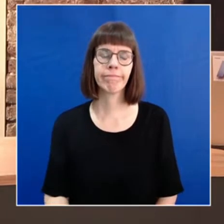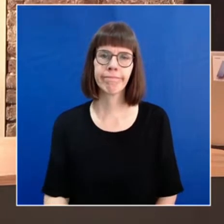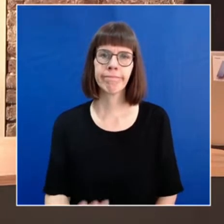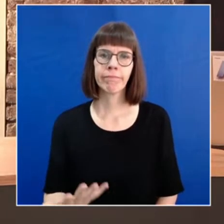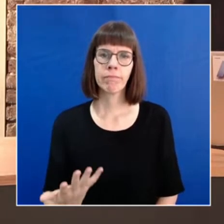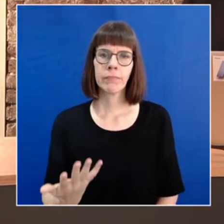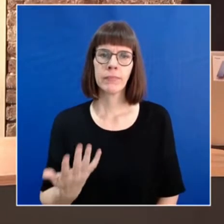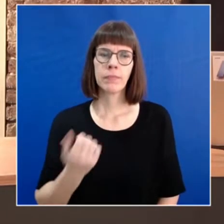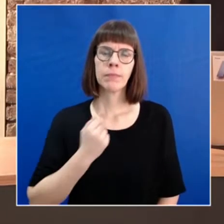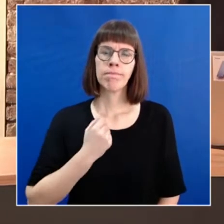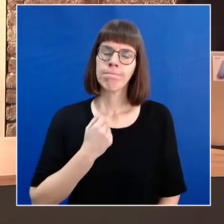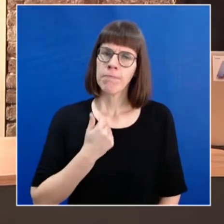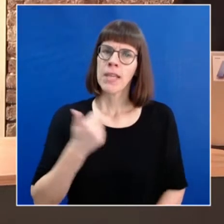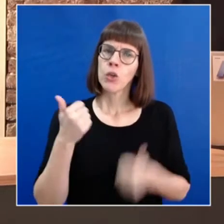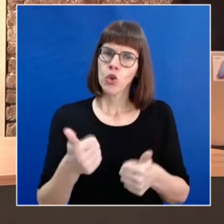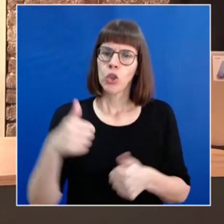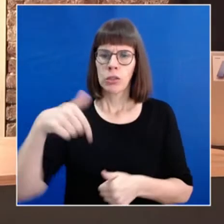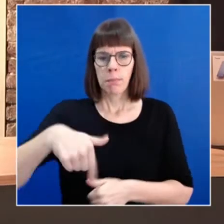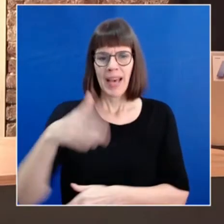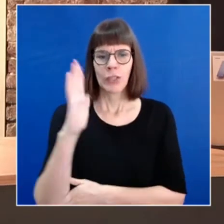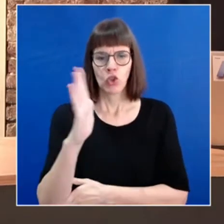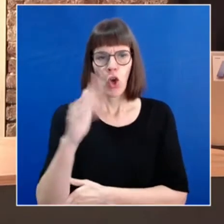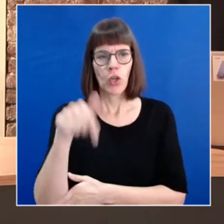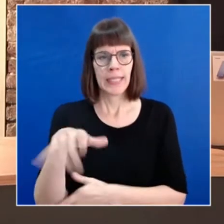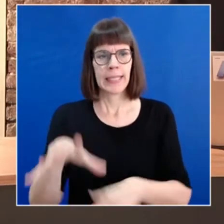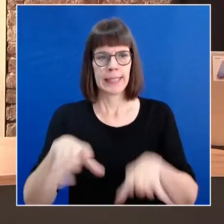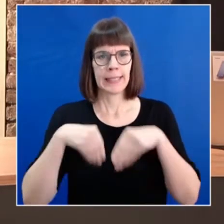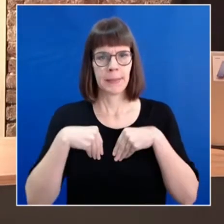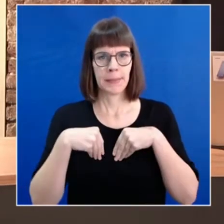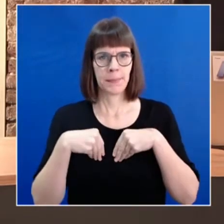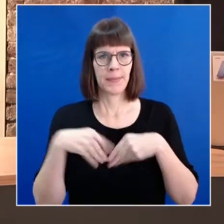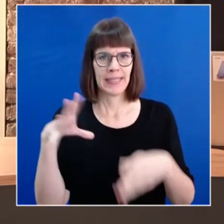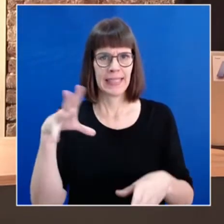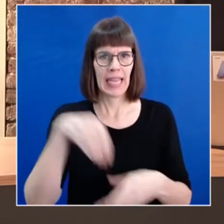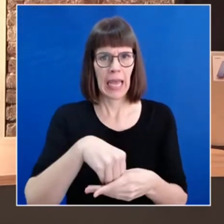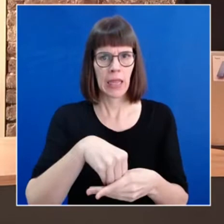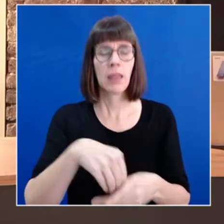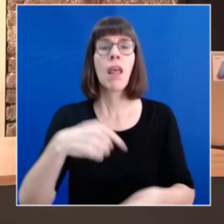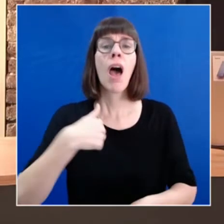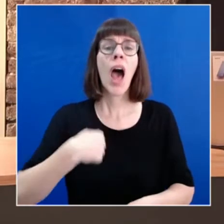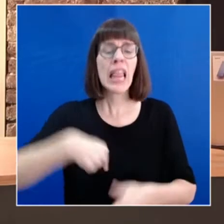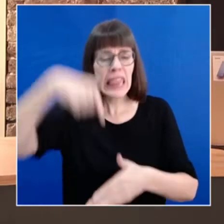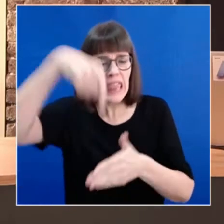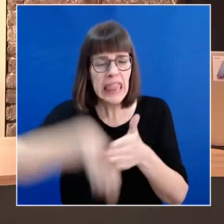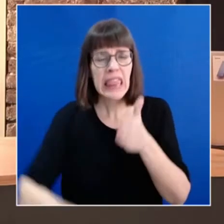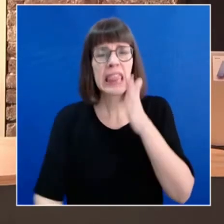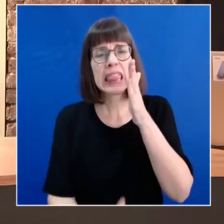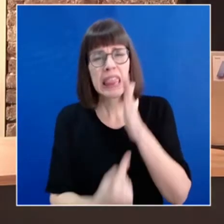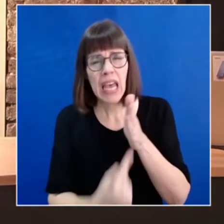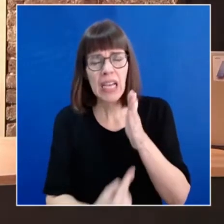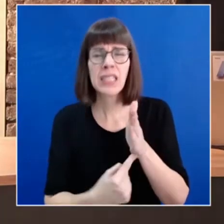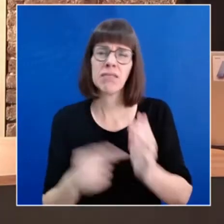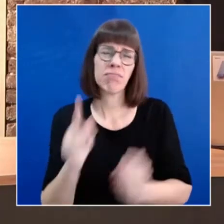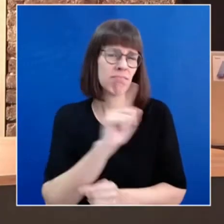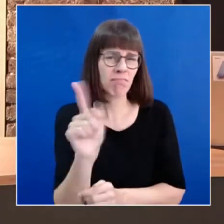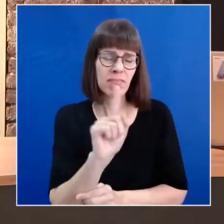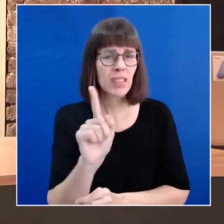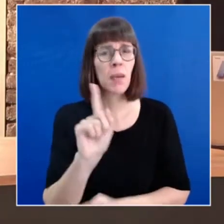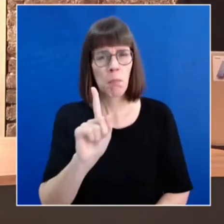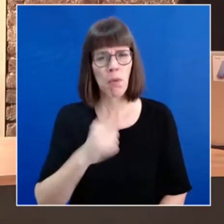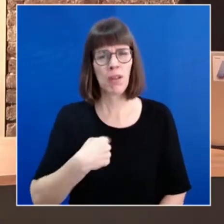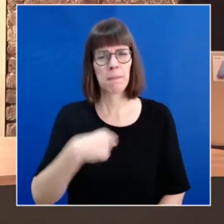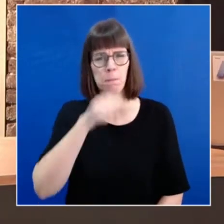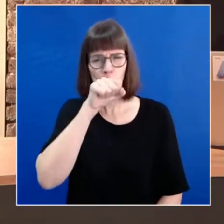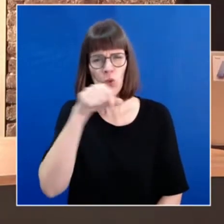summit because I'm not giving technical insight about developing website and technical this time. But I really love that kind of